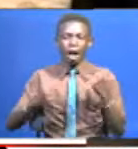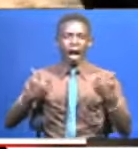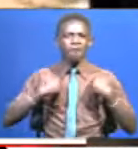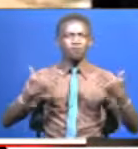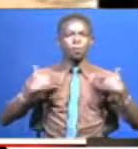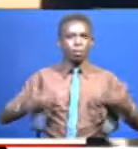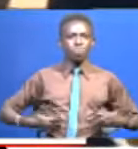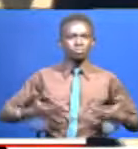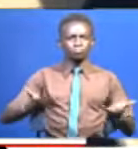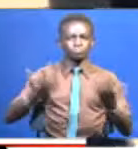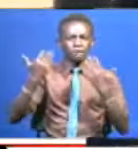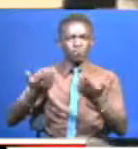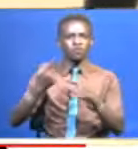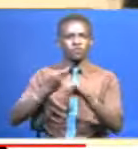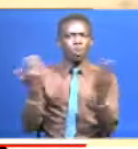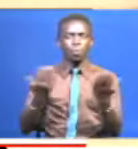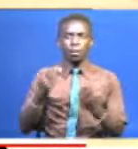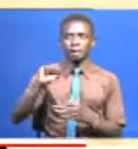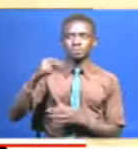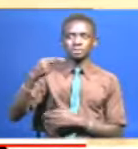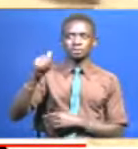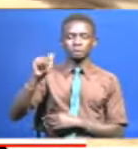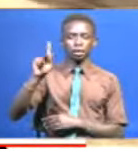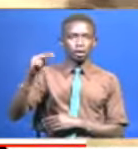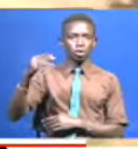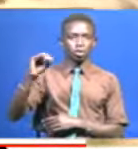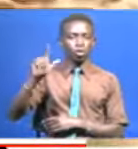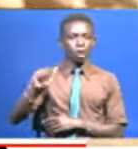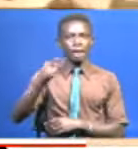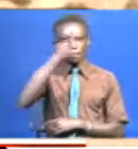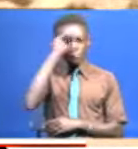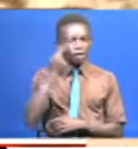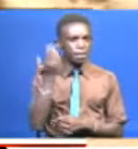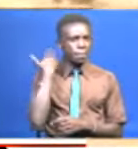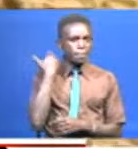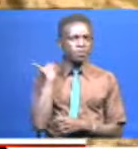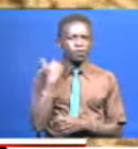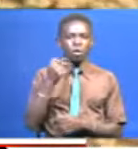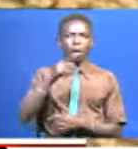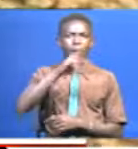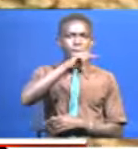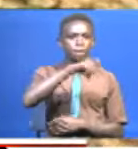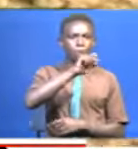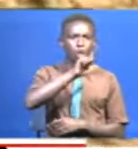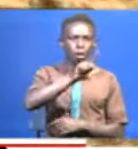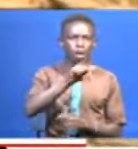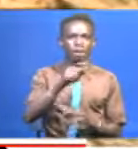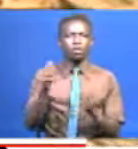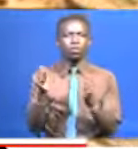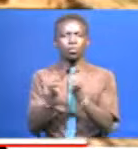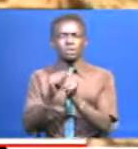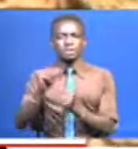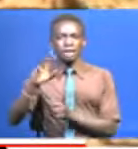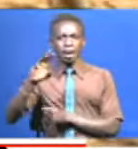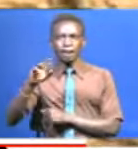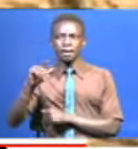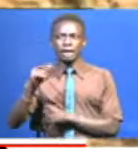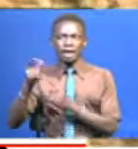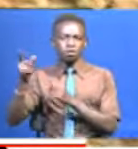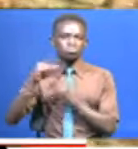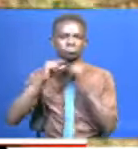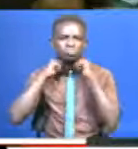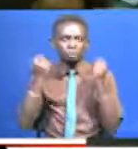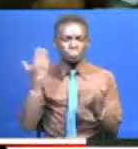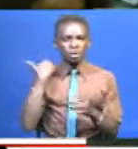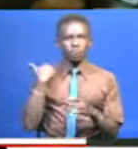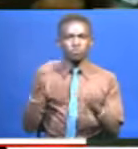Shakahola, since Pastor Ezekiel and Pastor Paul Mackenzie had a commercial transaction of the TV station he uses to air his